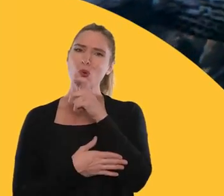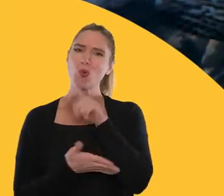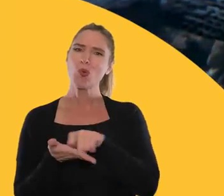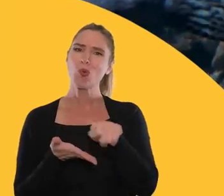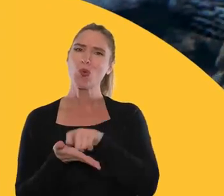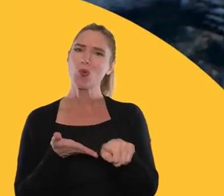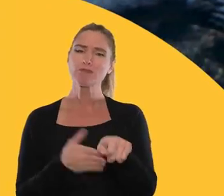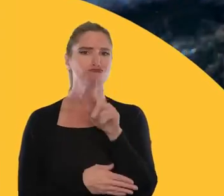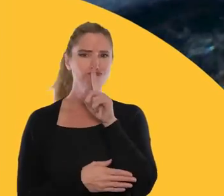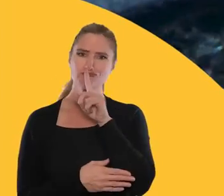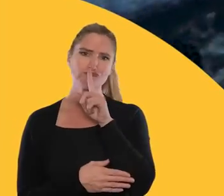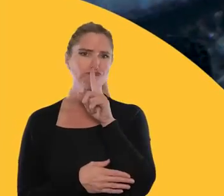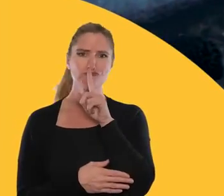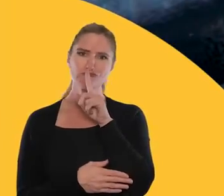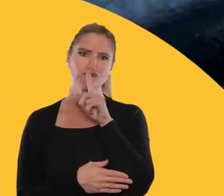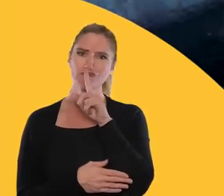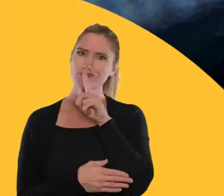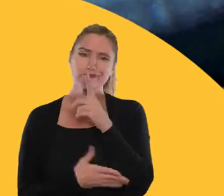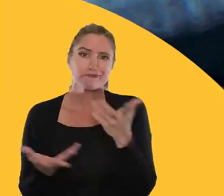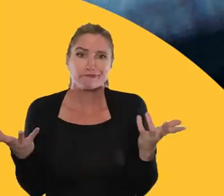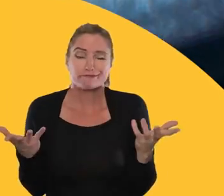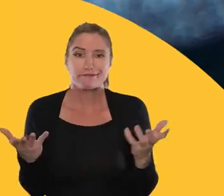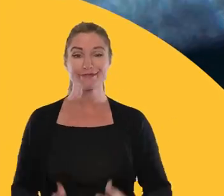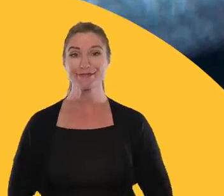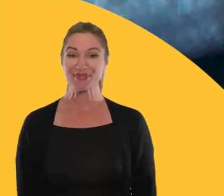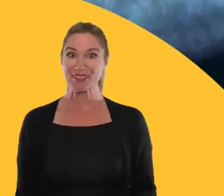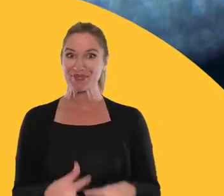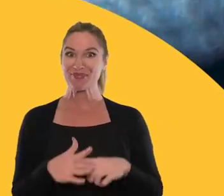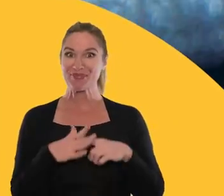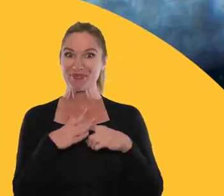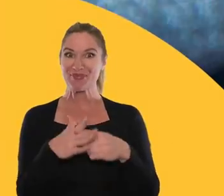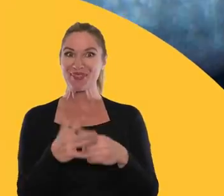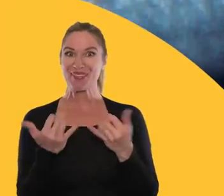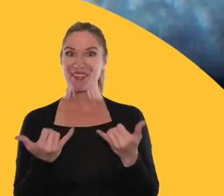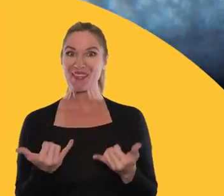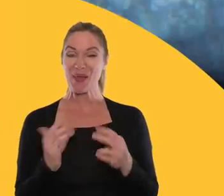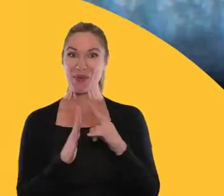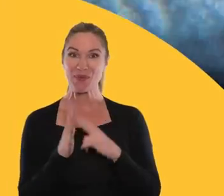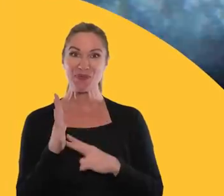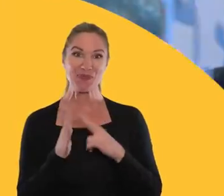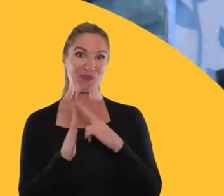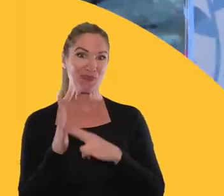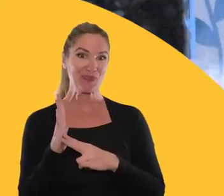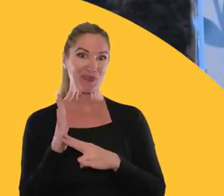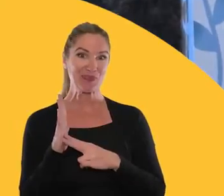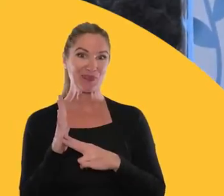it doesn't say which person it's by. Here we go.